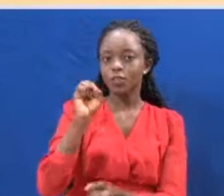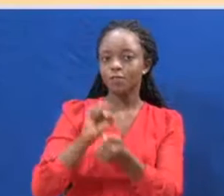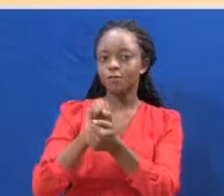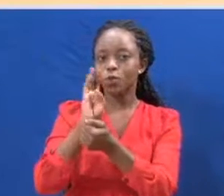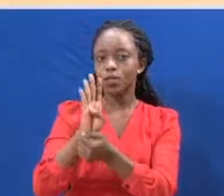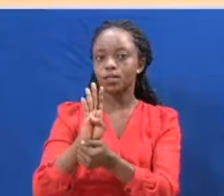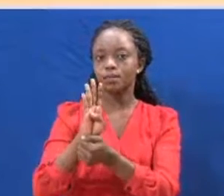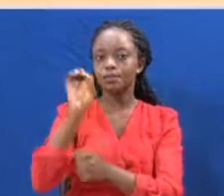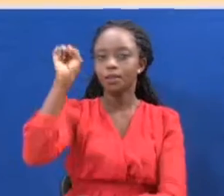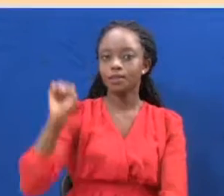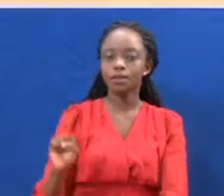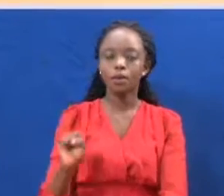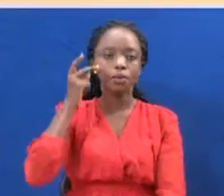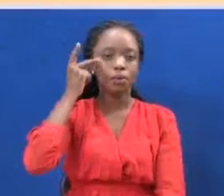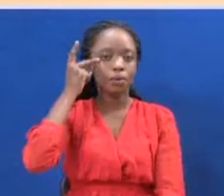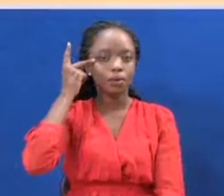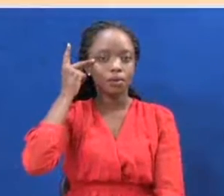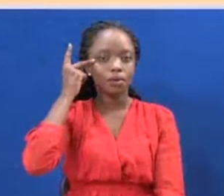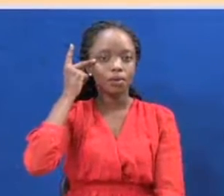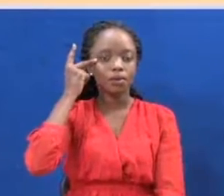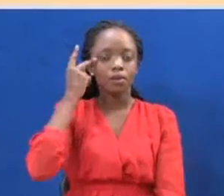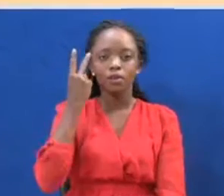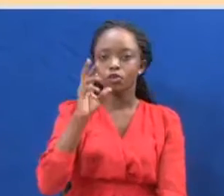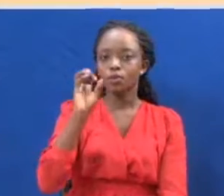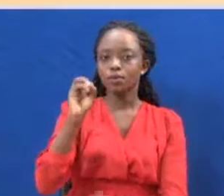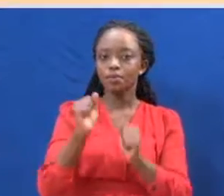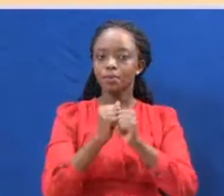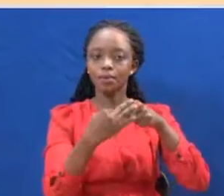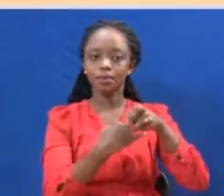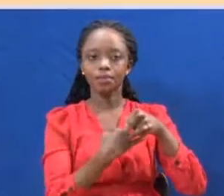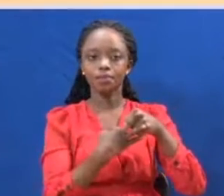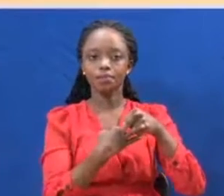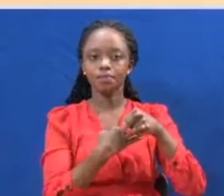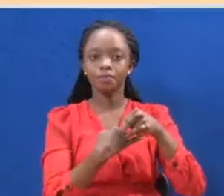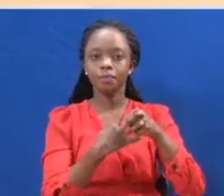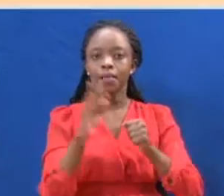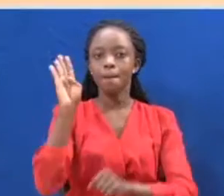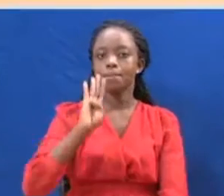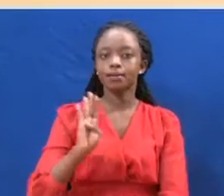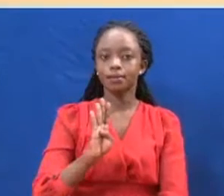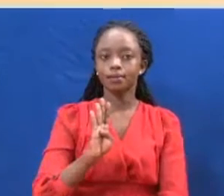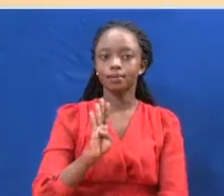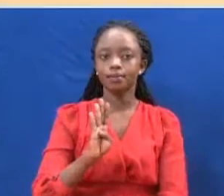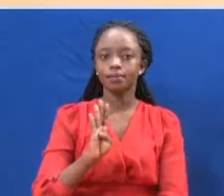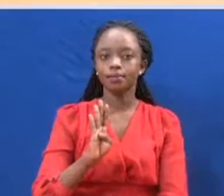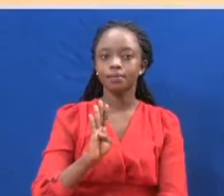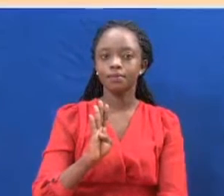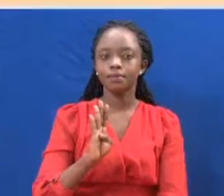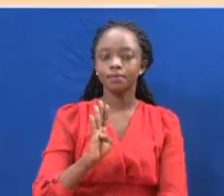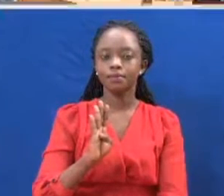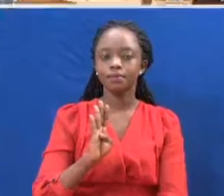2014 in South Korea, and 2018 in Brazil, Rio de